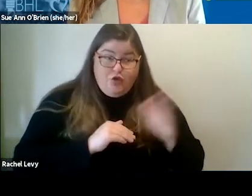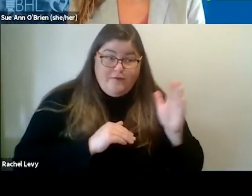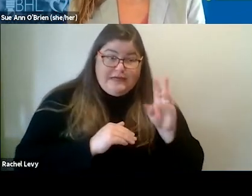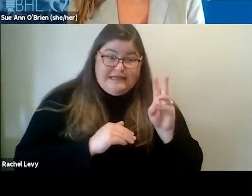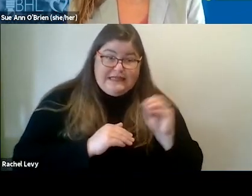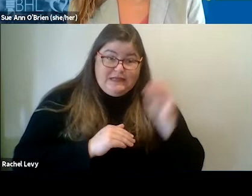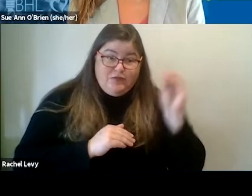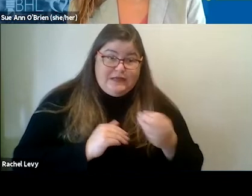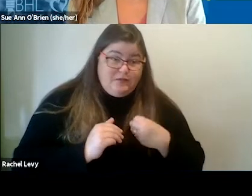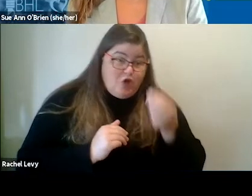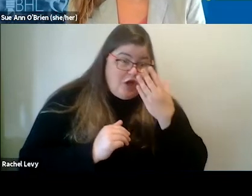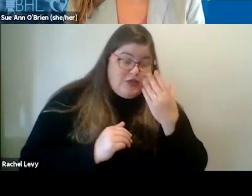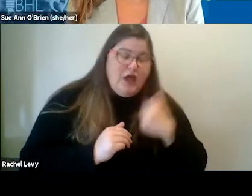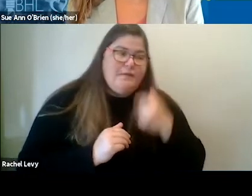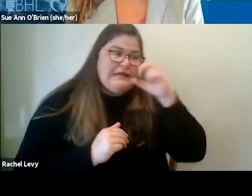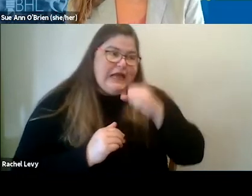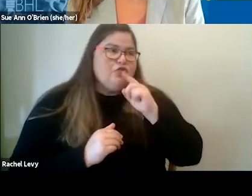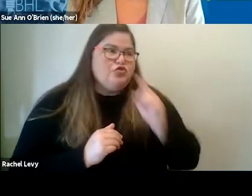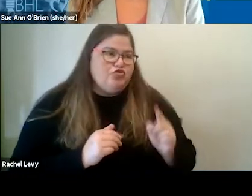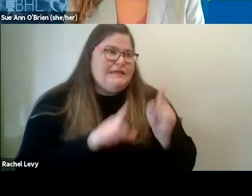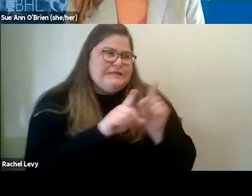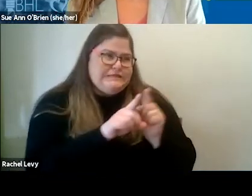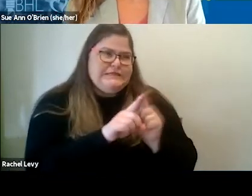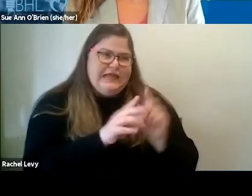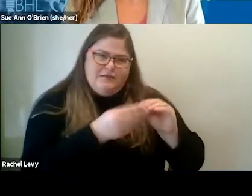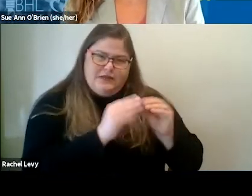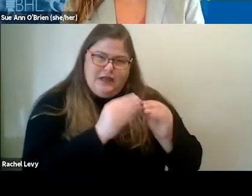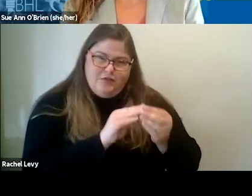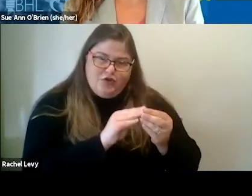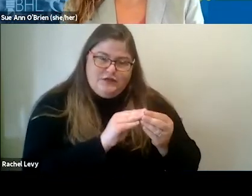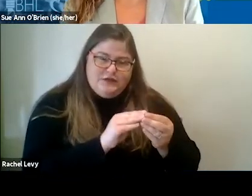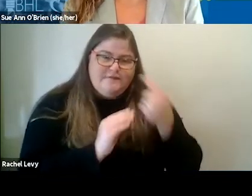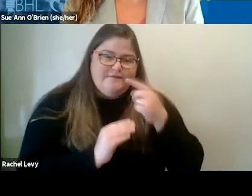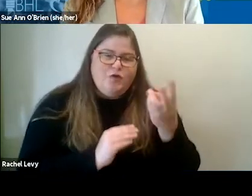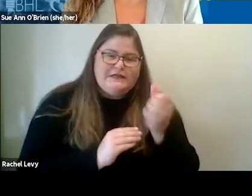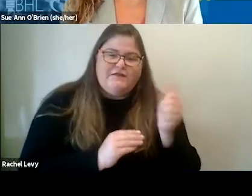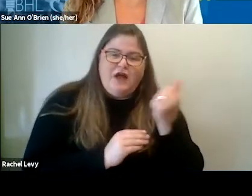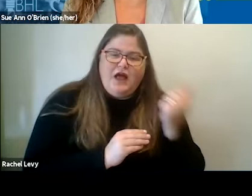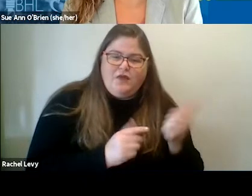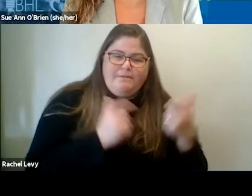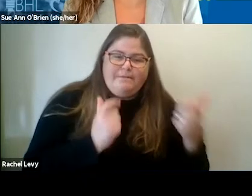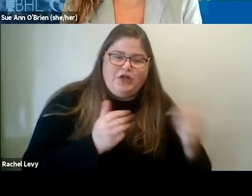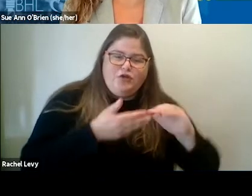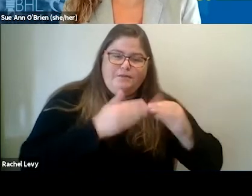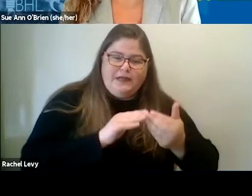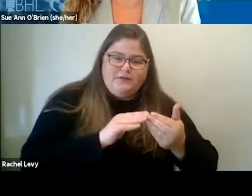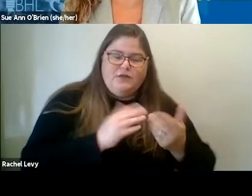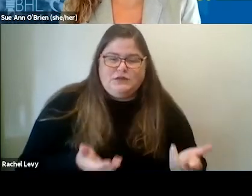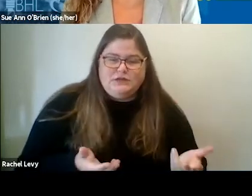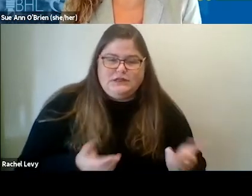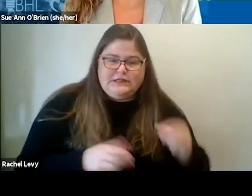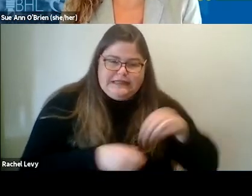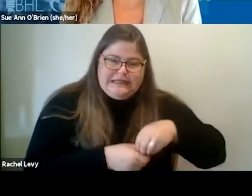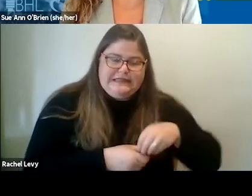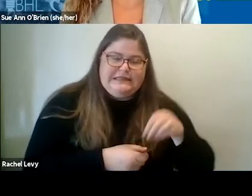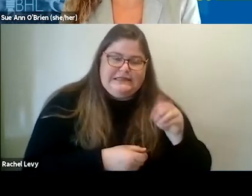going to guess that this is true. It's the same dynamic at play for several other major metropolitan cities in the United